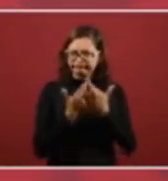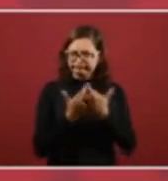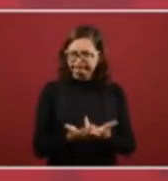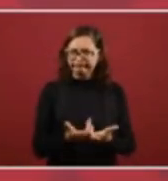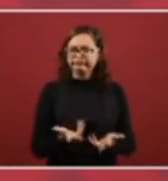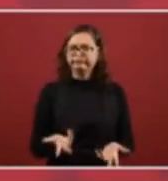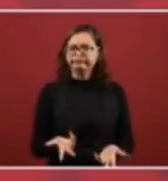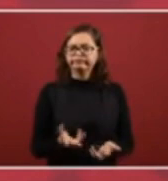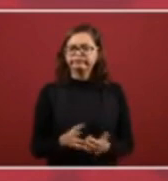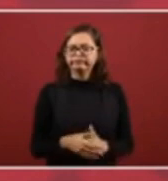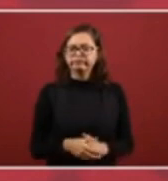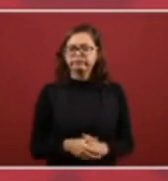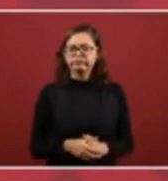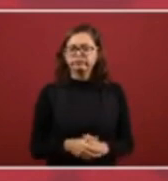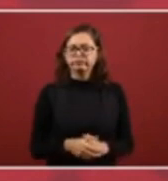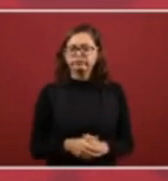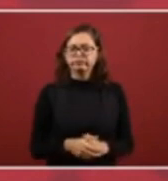And